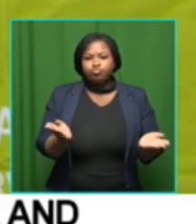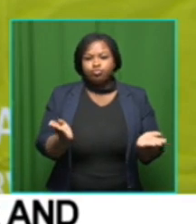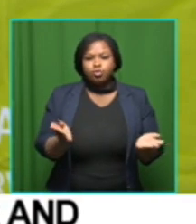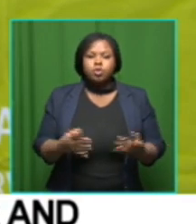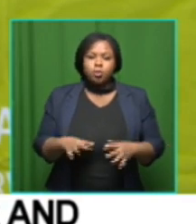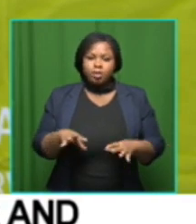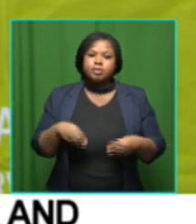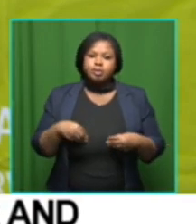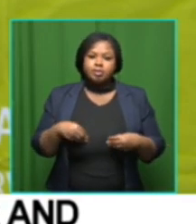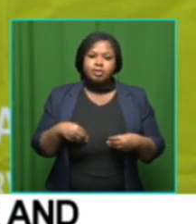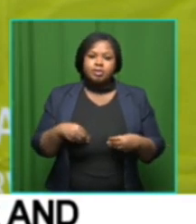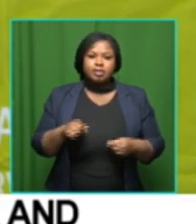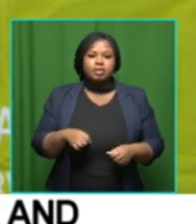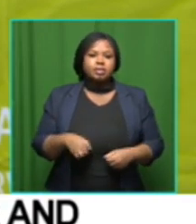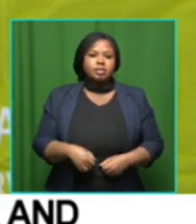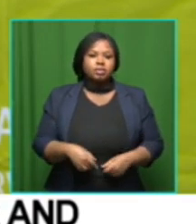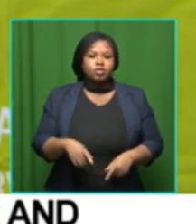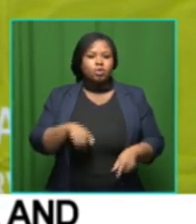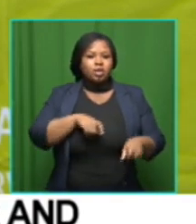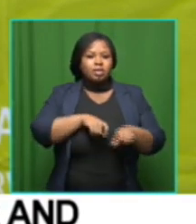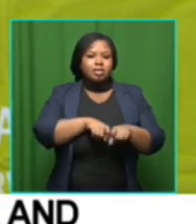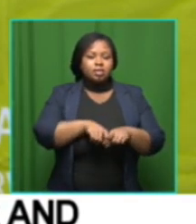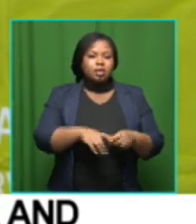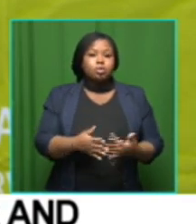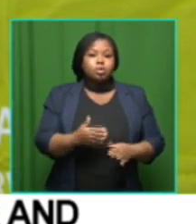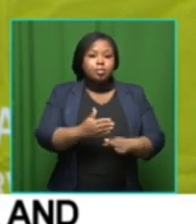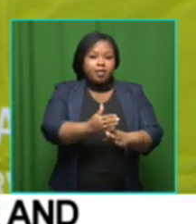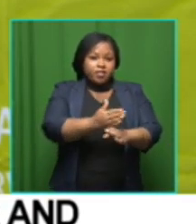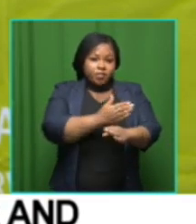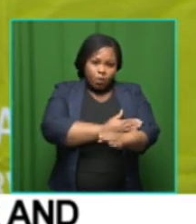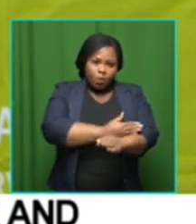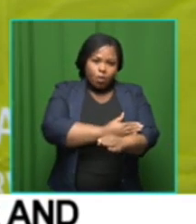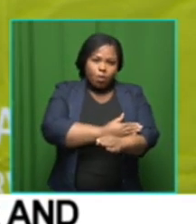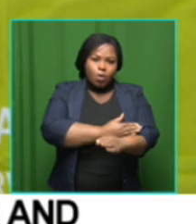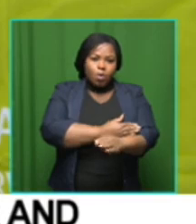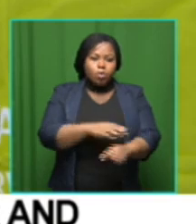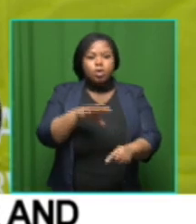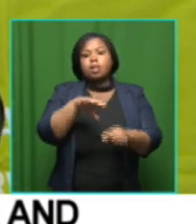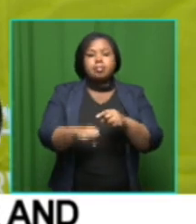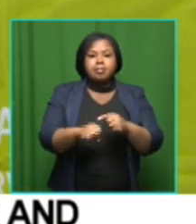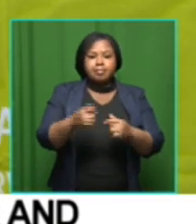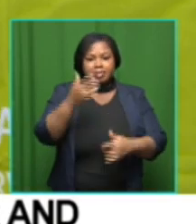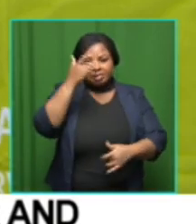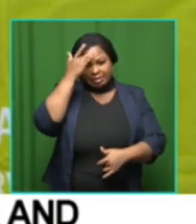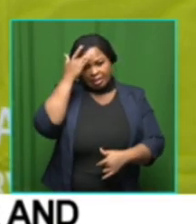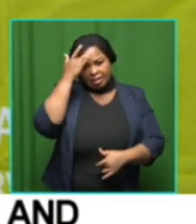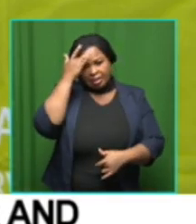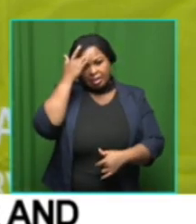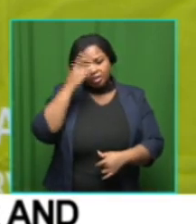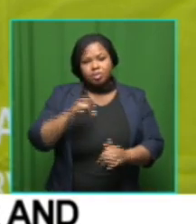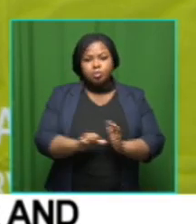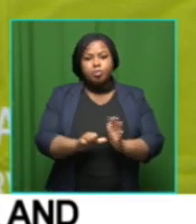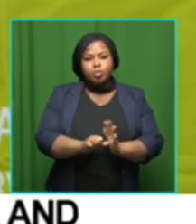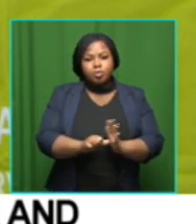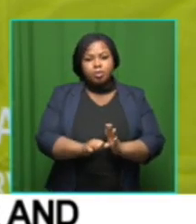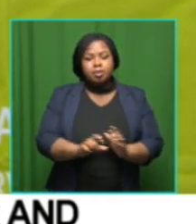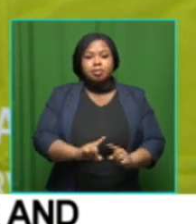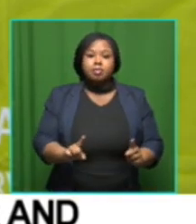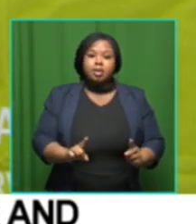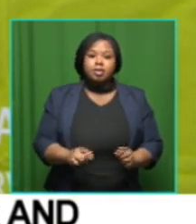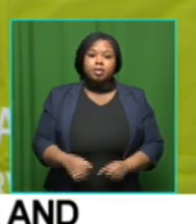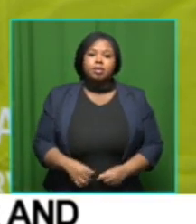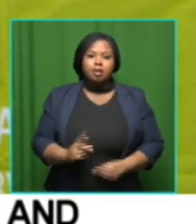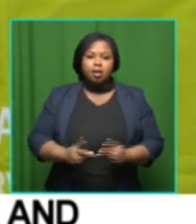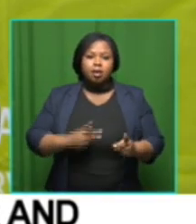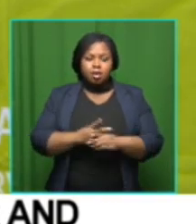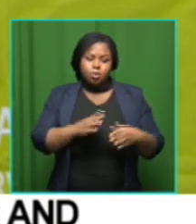wide testing is important. This reactive approach has got its place, but once you've got to a particular point, it's important for us to